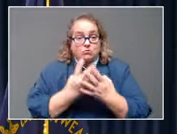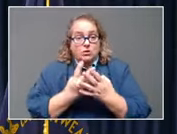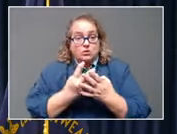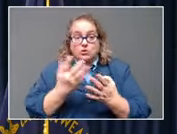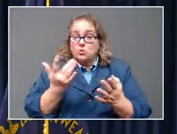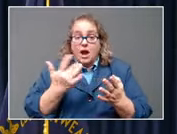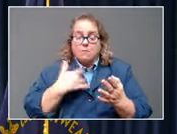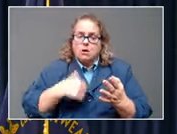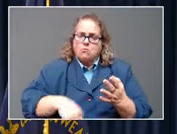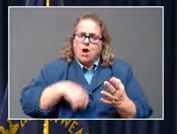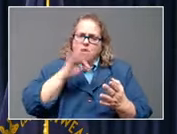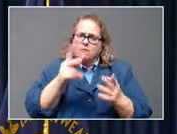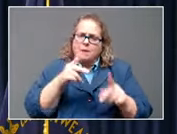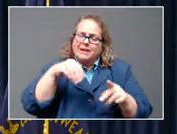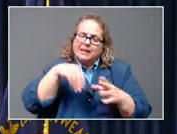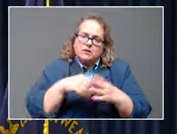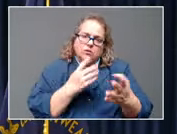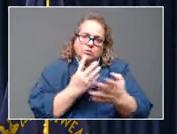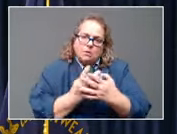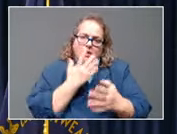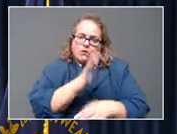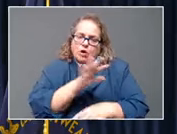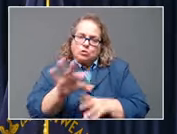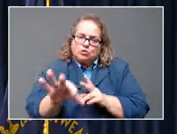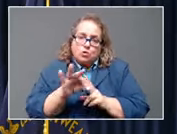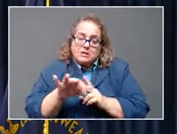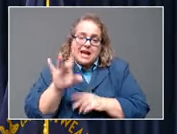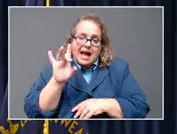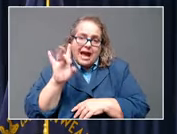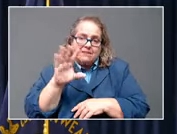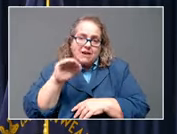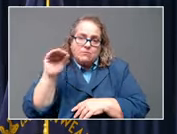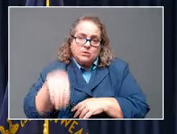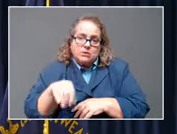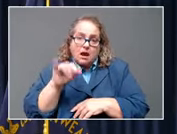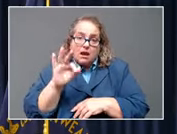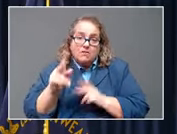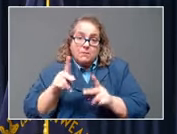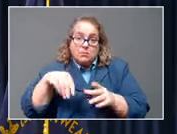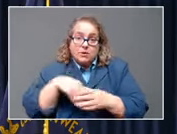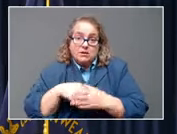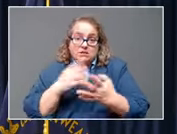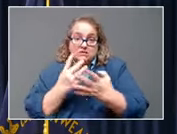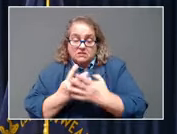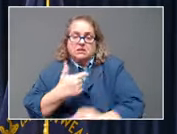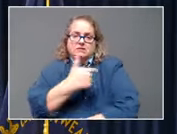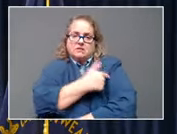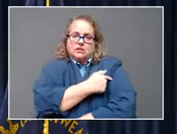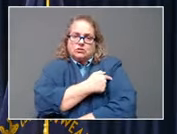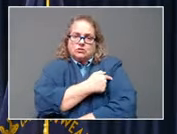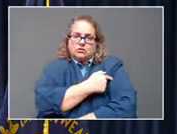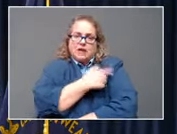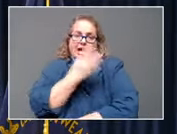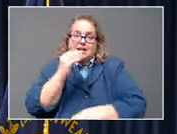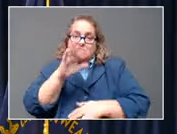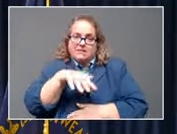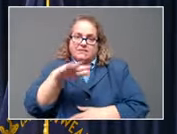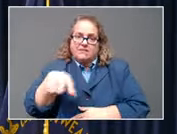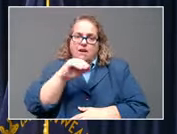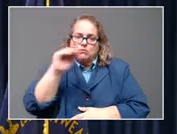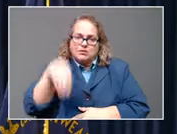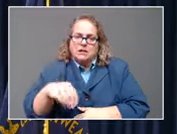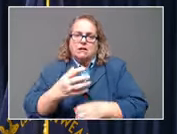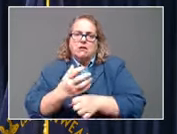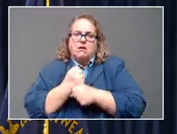incarcerated individuals for their choices. 85% of inmates have been vaccinated, and 55% have gotten a booster. That